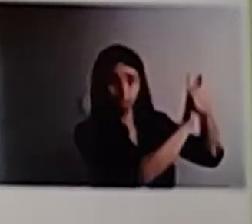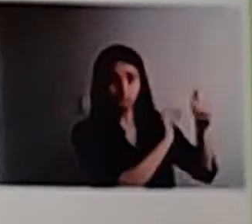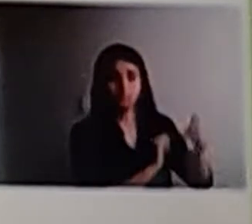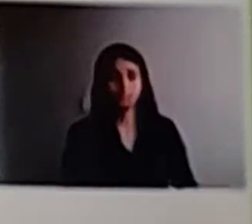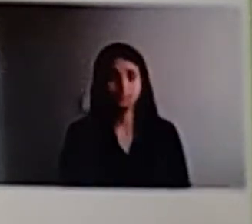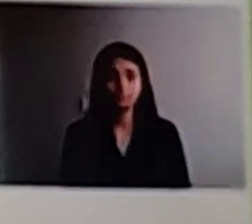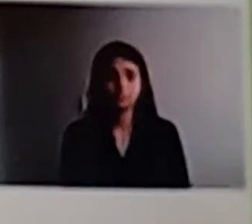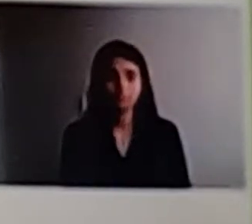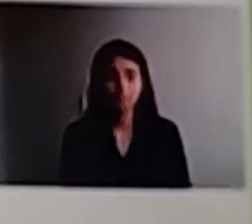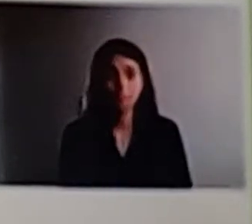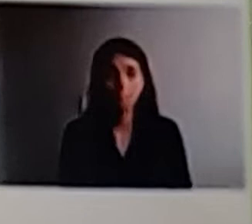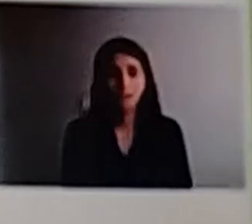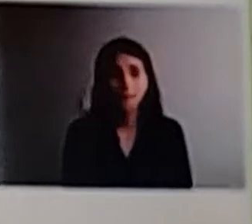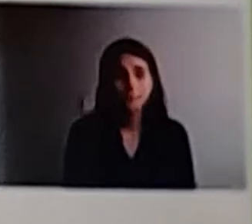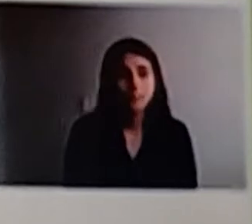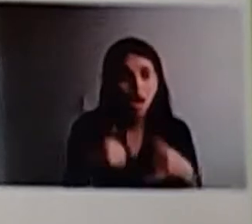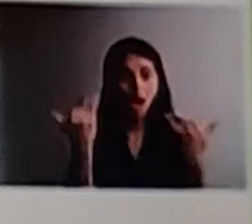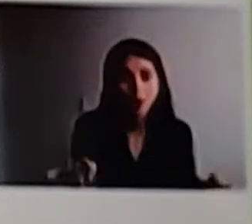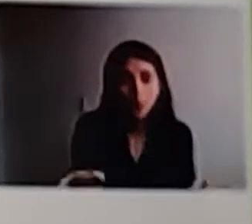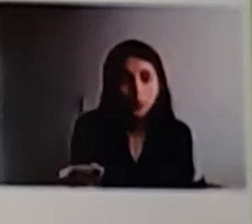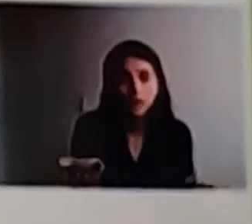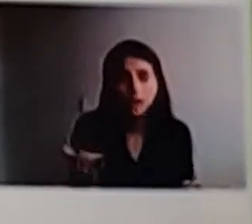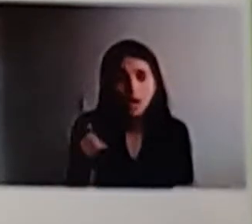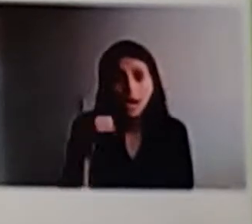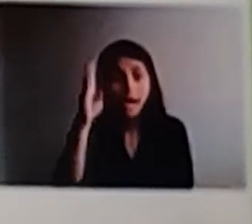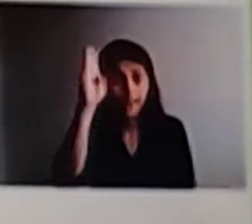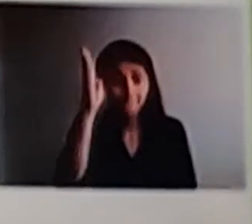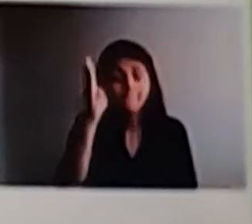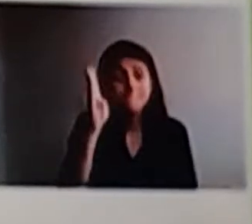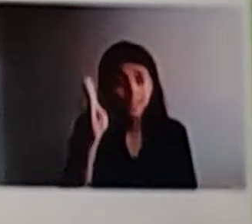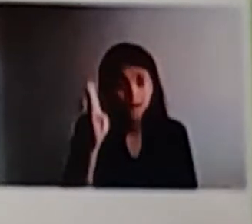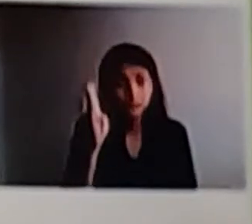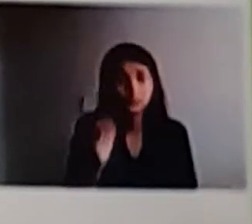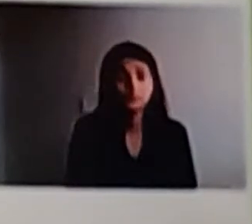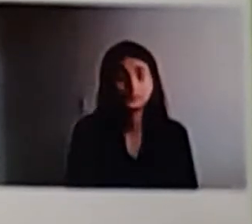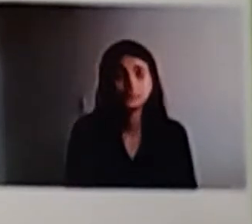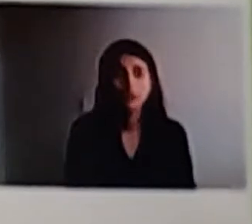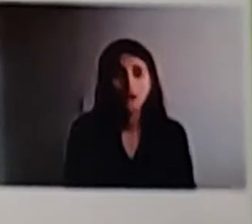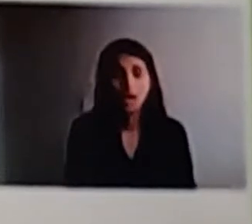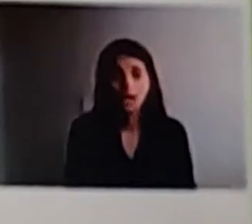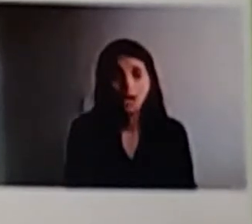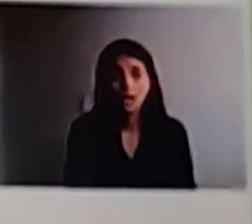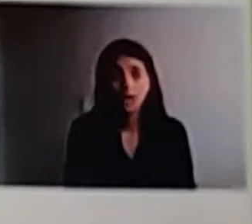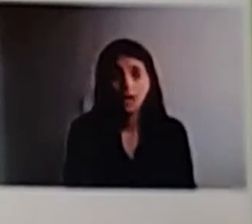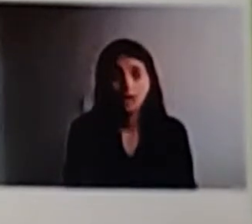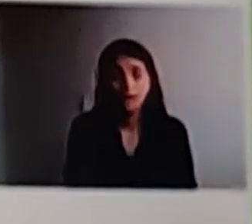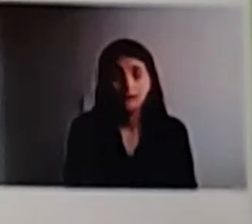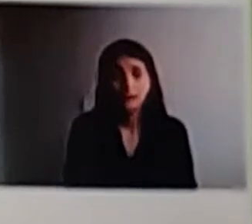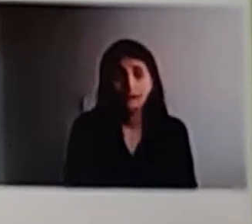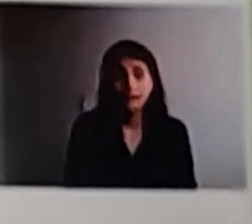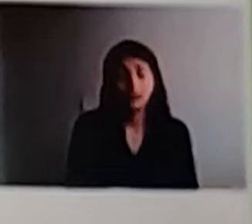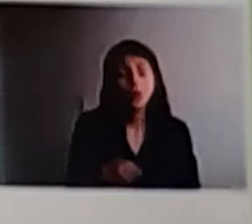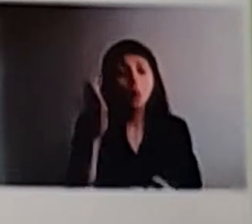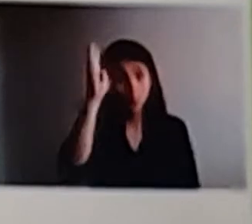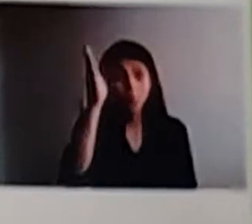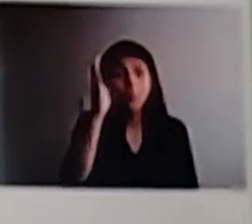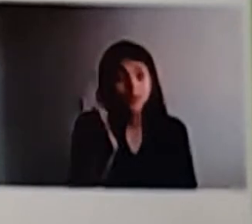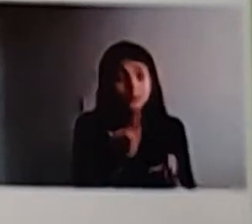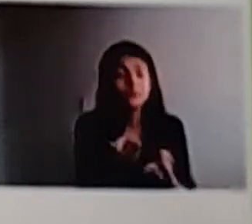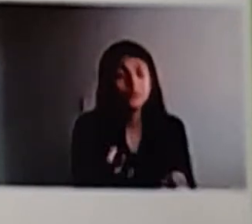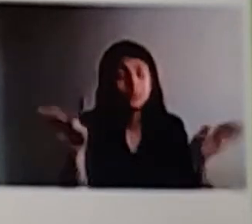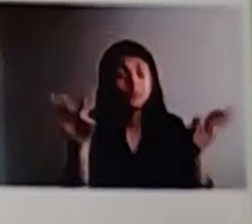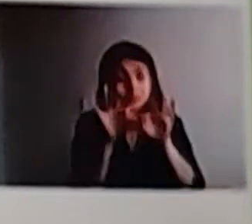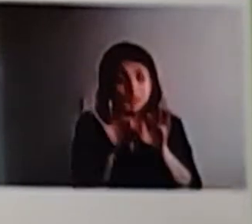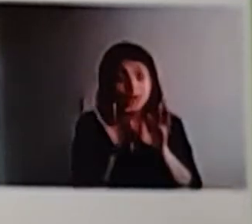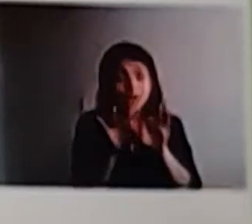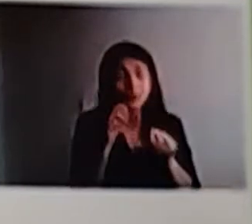important for him. He needs, at first thing, the door should be at least 1 meter,